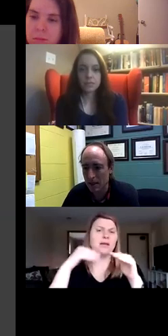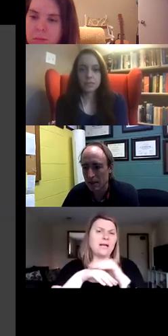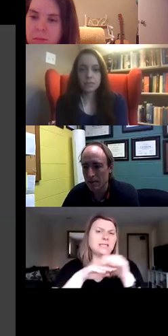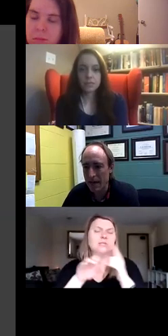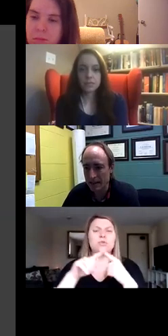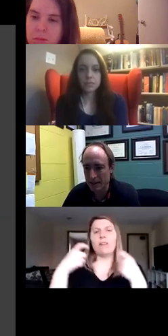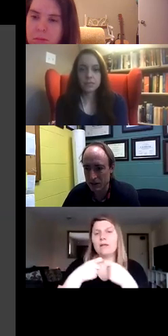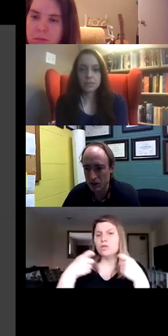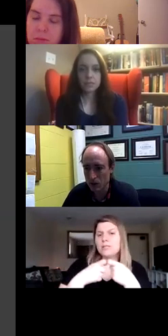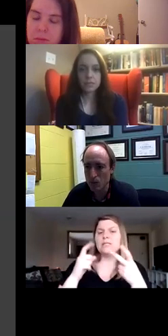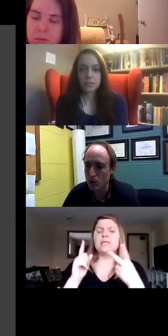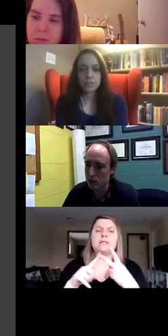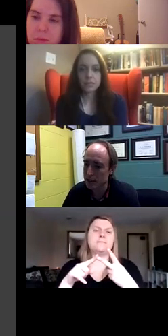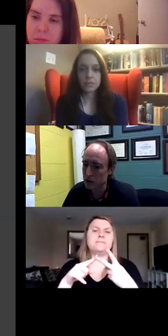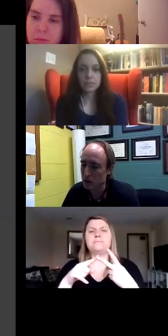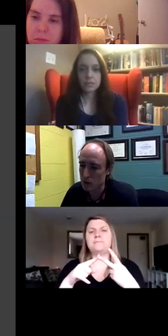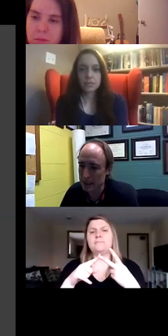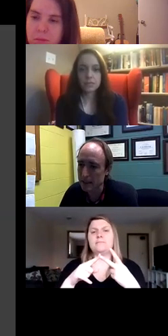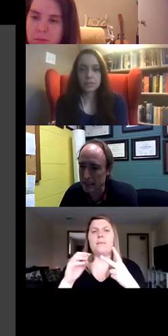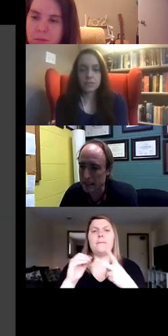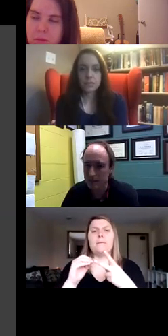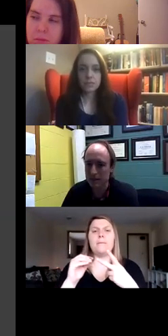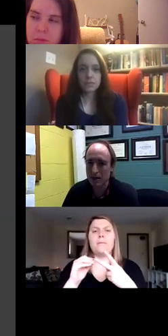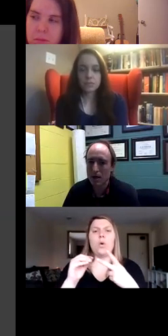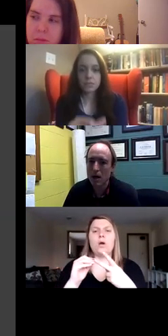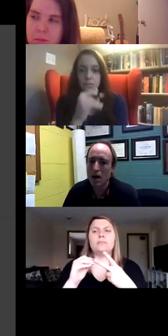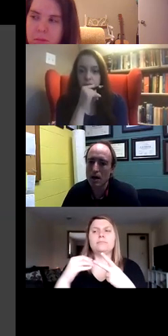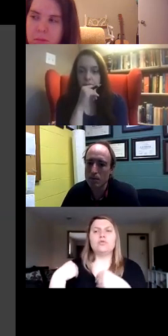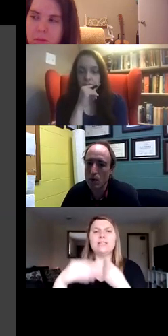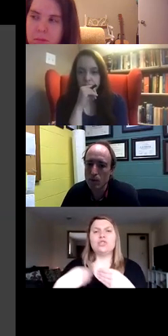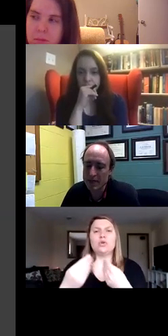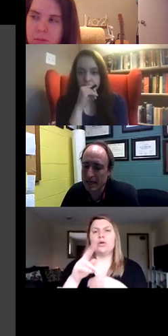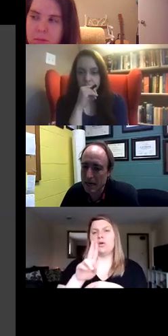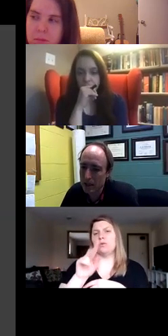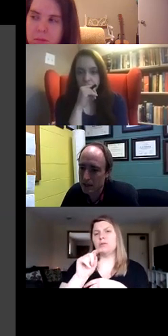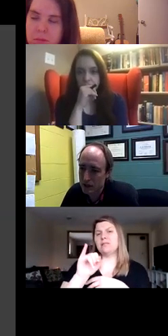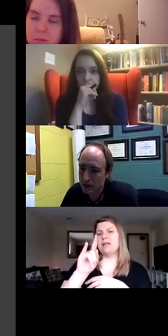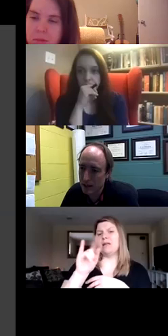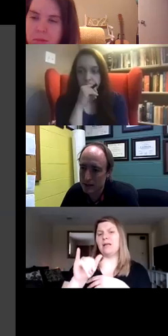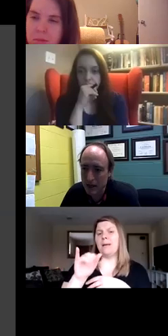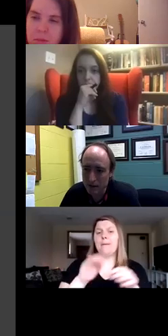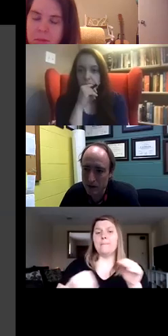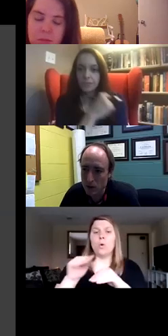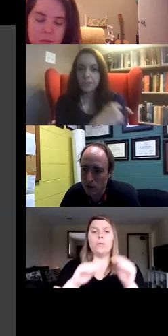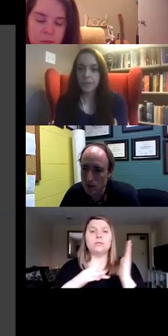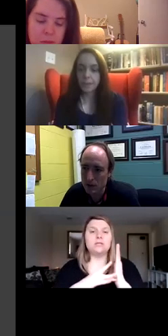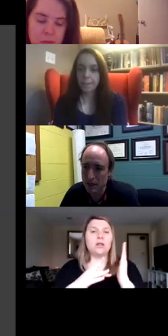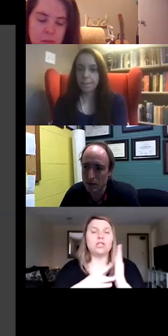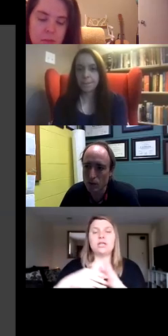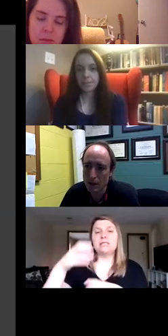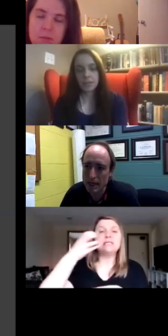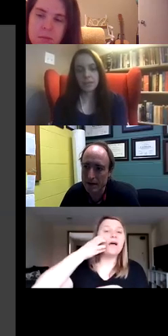electricity, limited access to more traditional utilities, mobile technology, cell